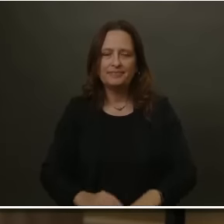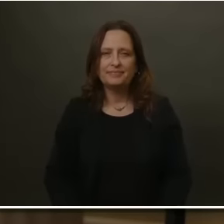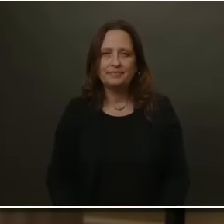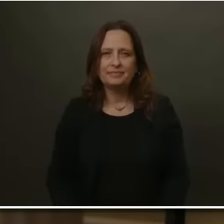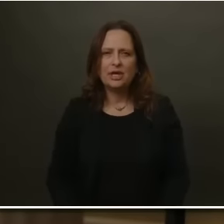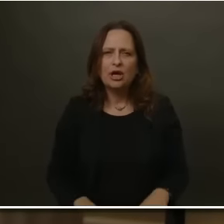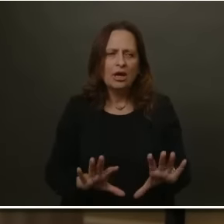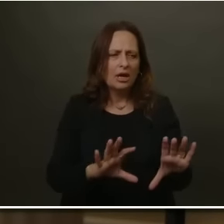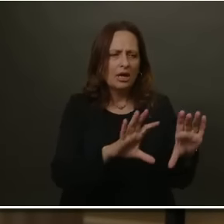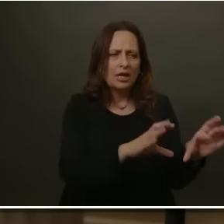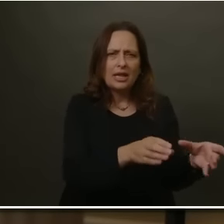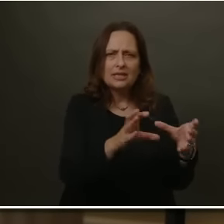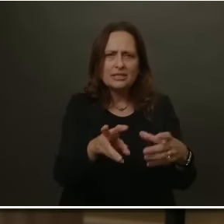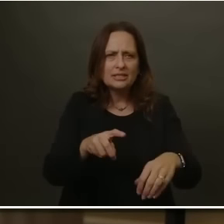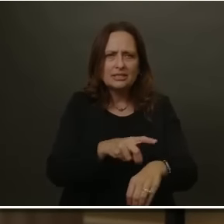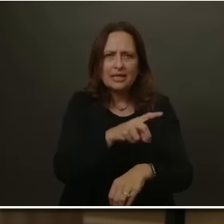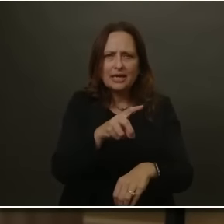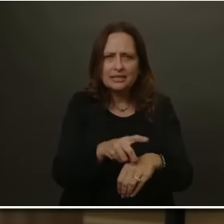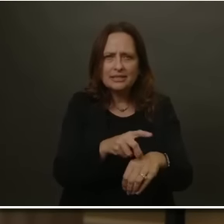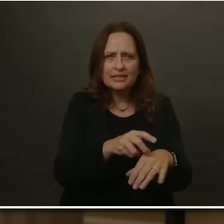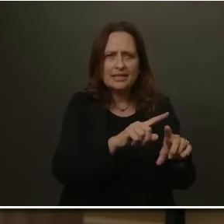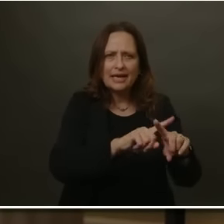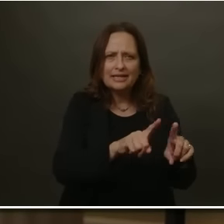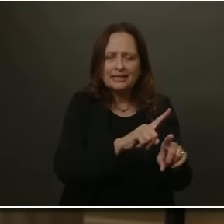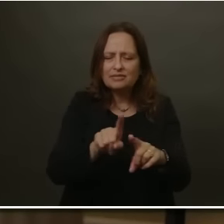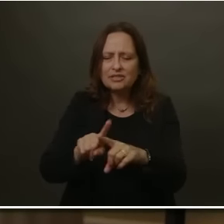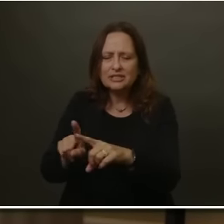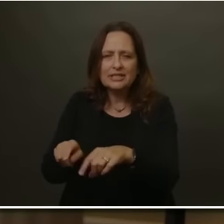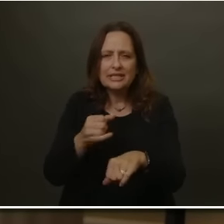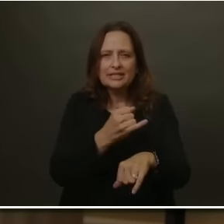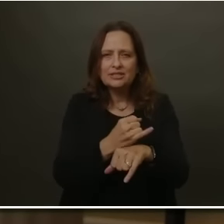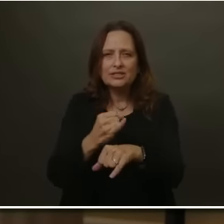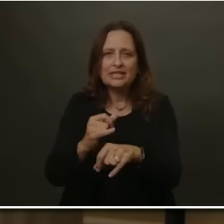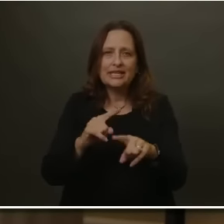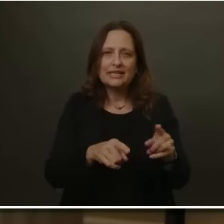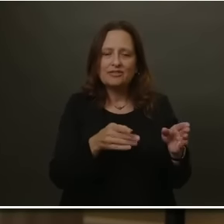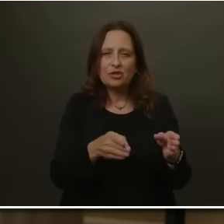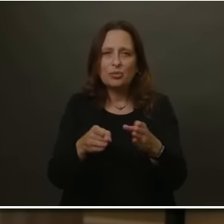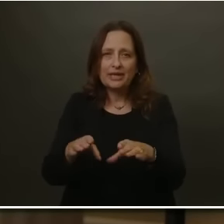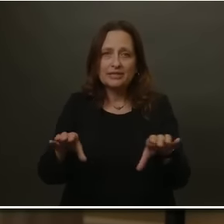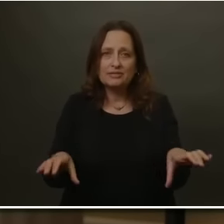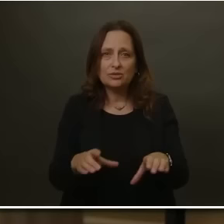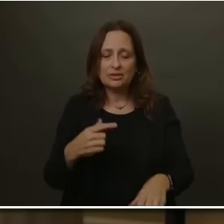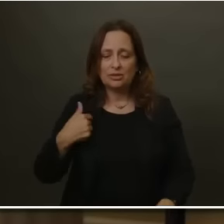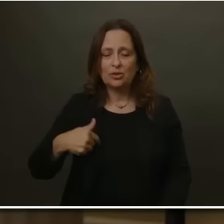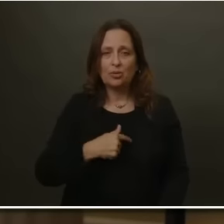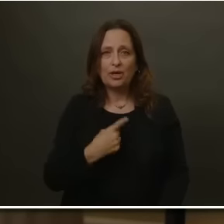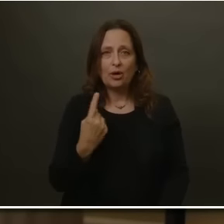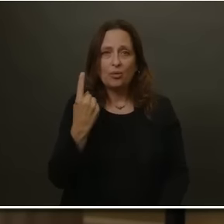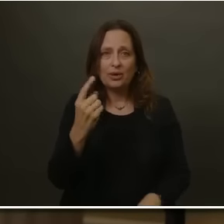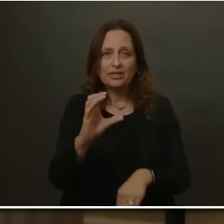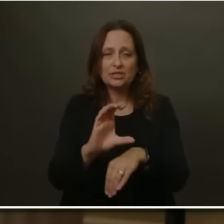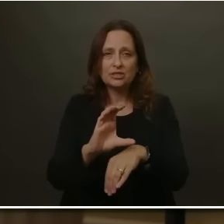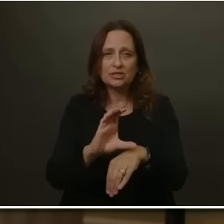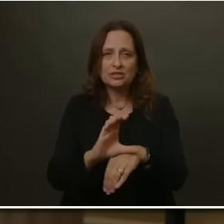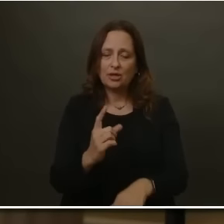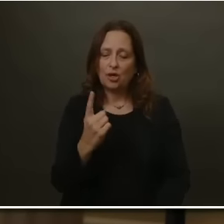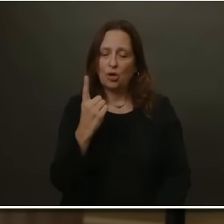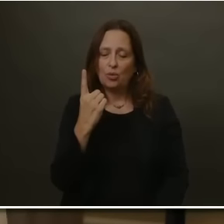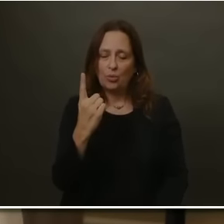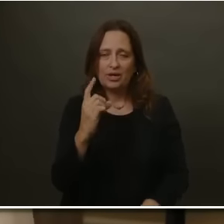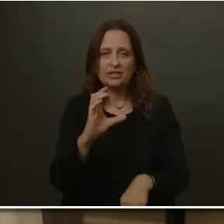We're not a collection of dioceses and institutions, a collection of ways of doing things. We are one church. One church